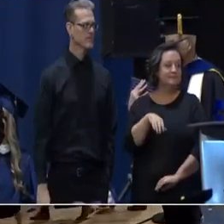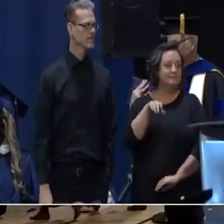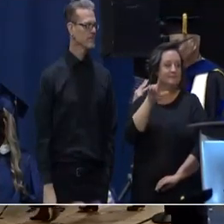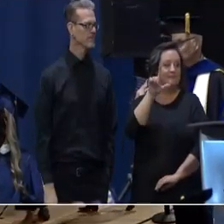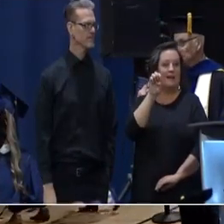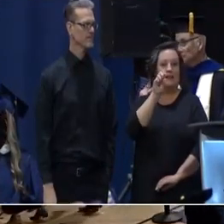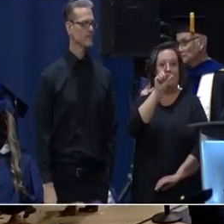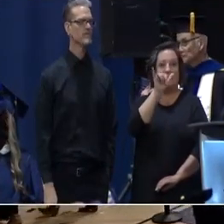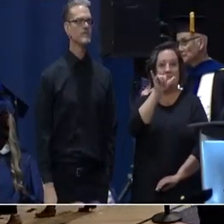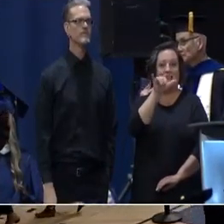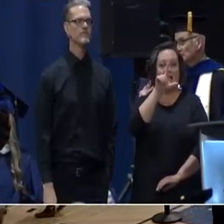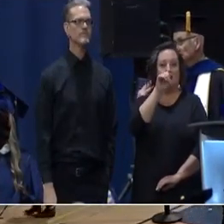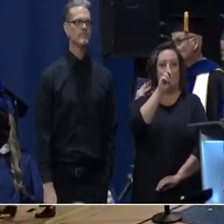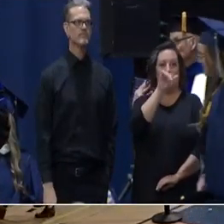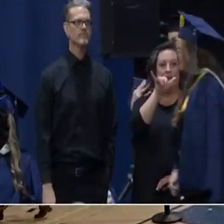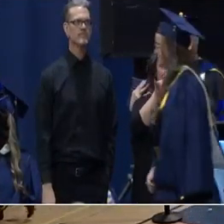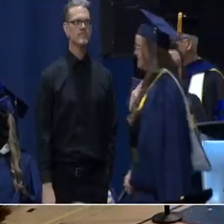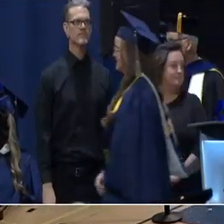Leslie Loya.